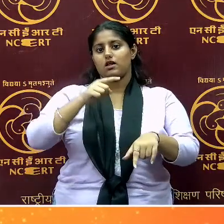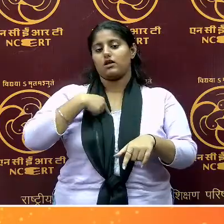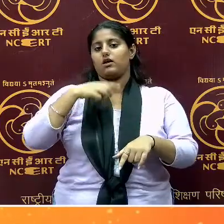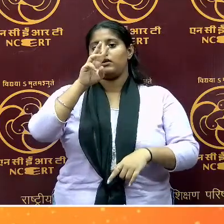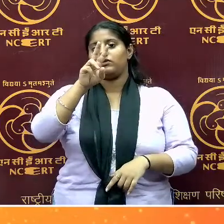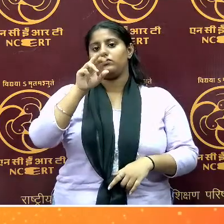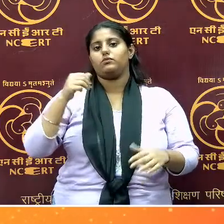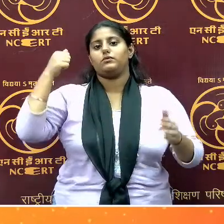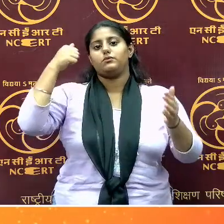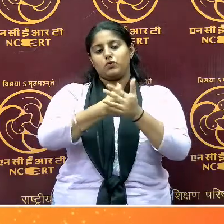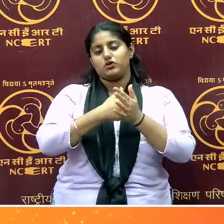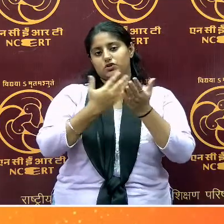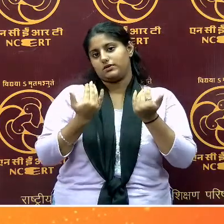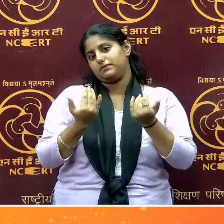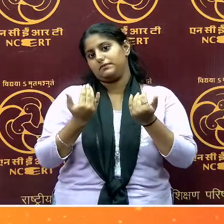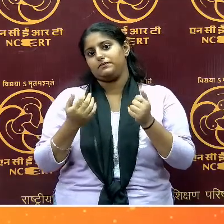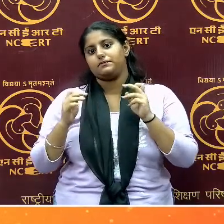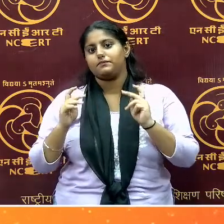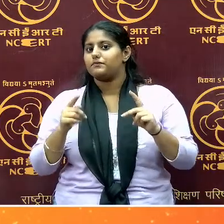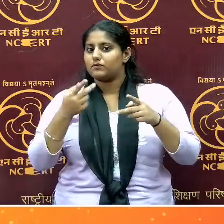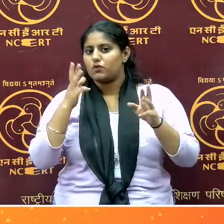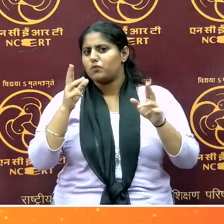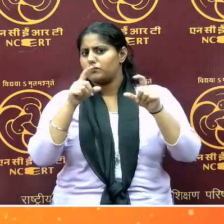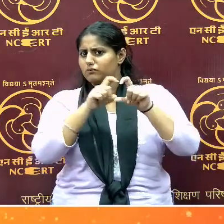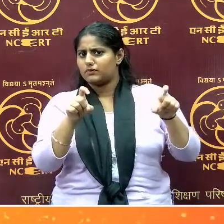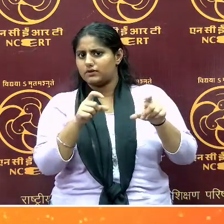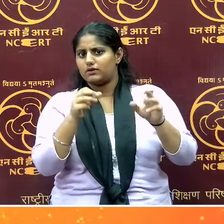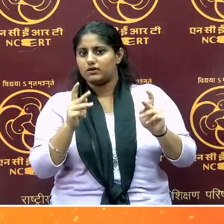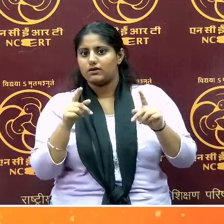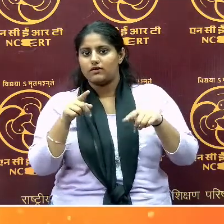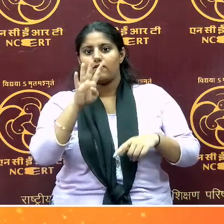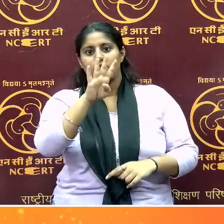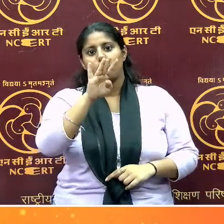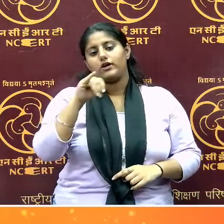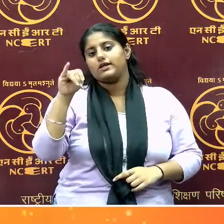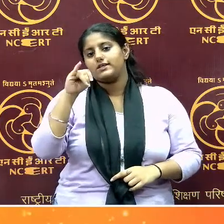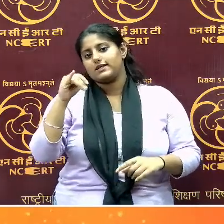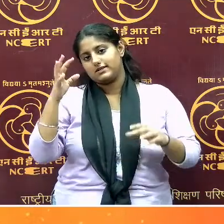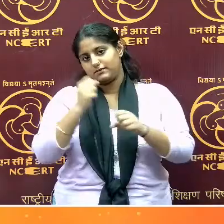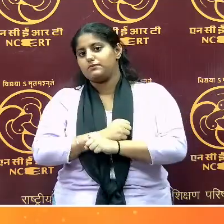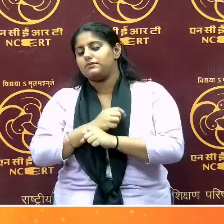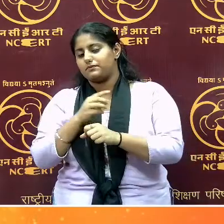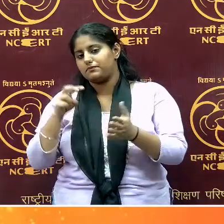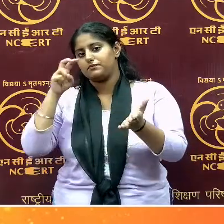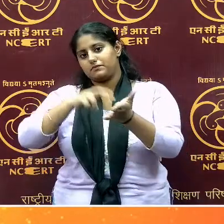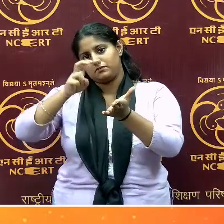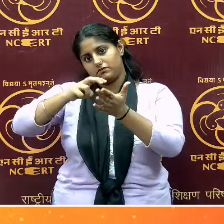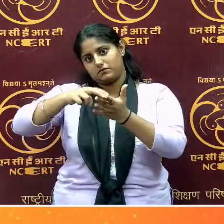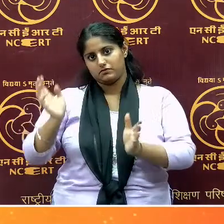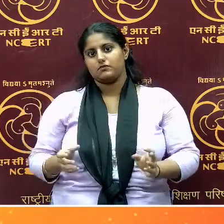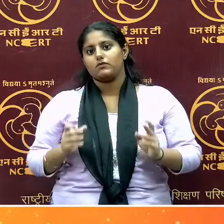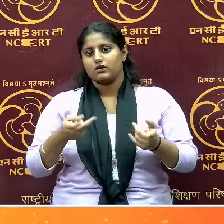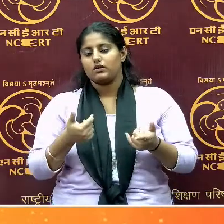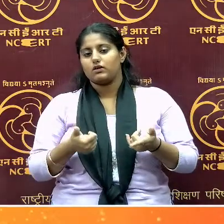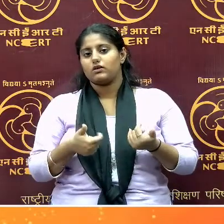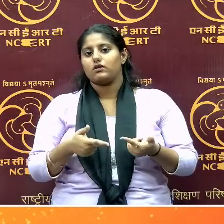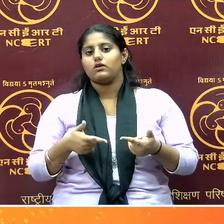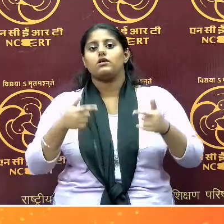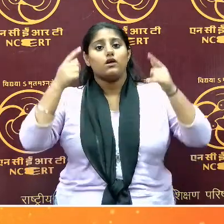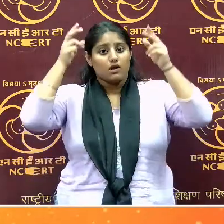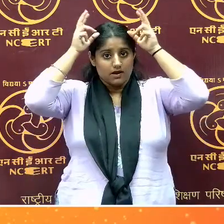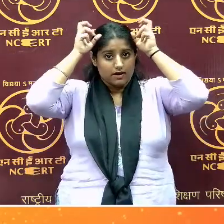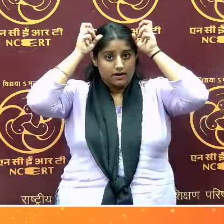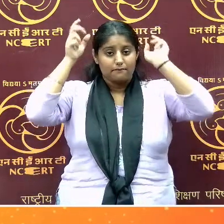2300. I hope it is clear. 46 is the number of jumps he will require. There is another part in this. The rabbit is